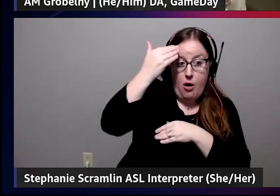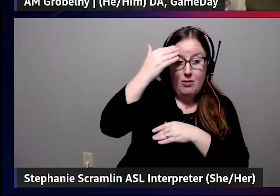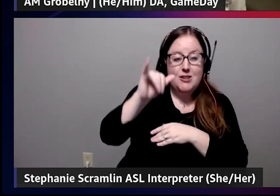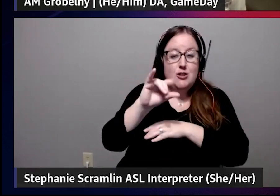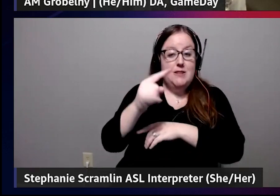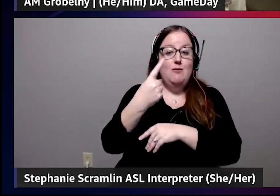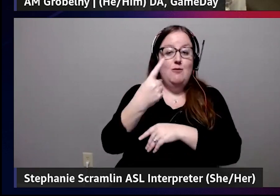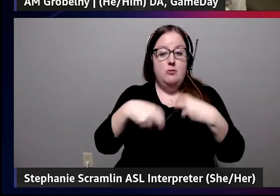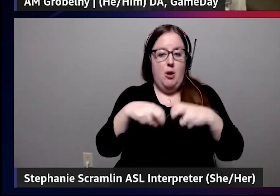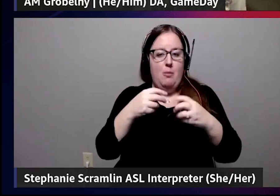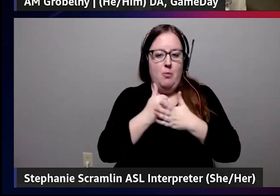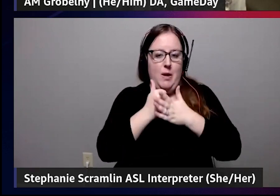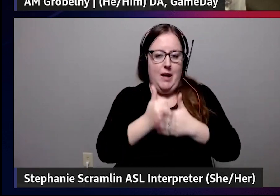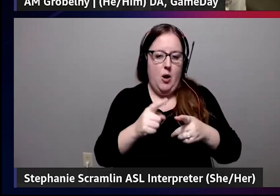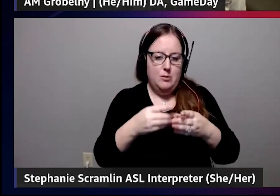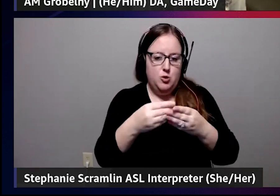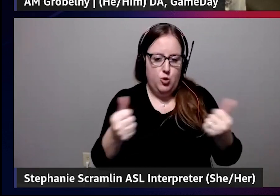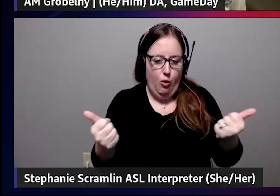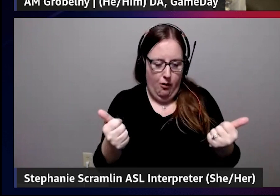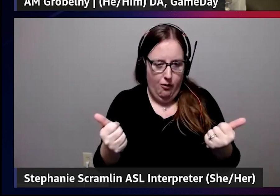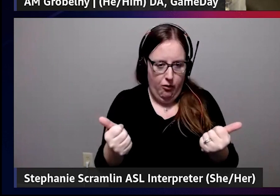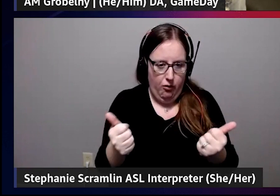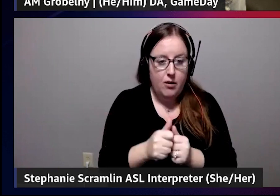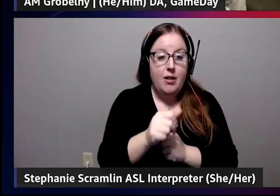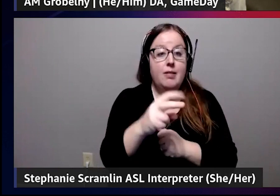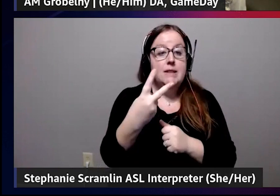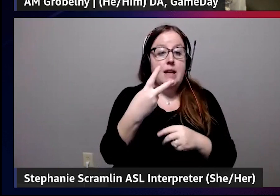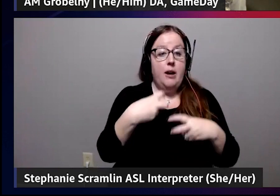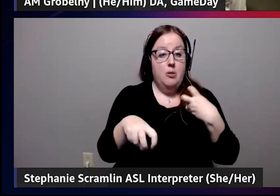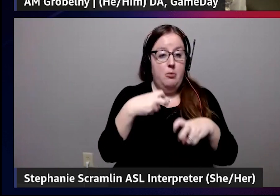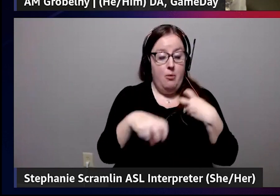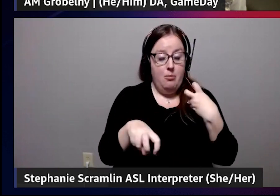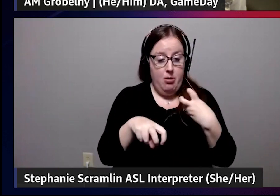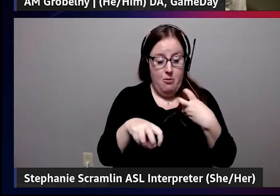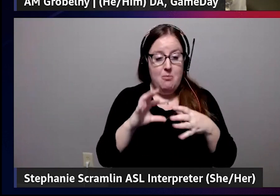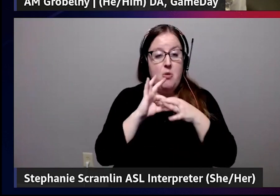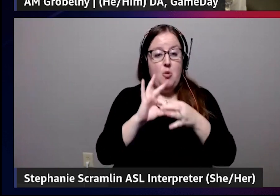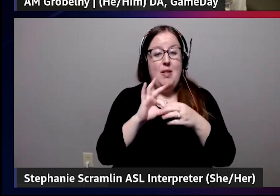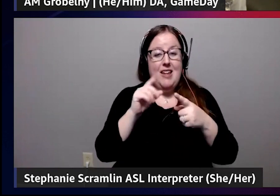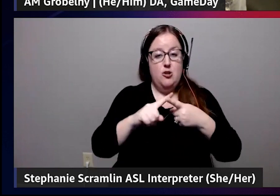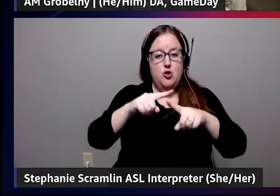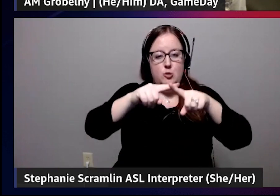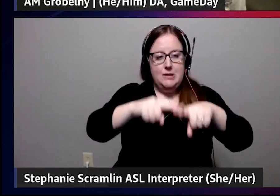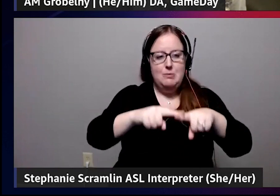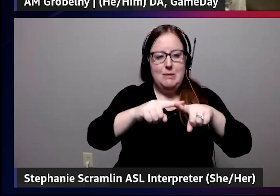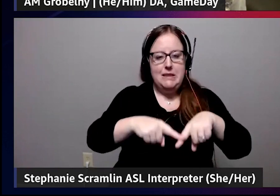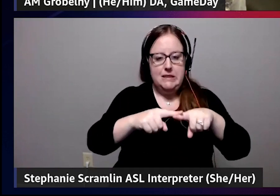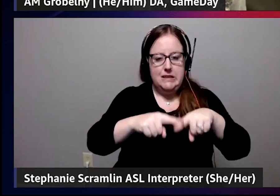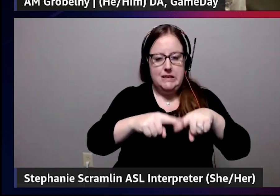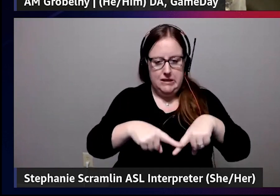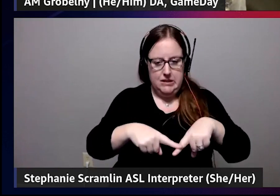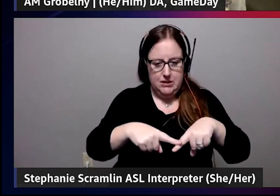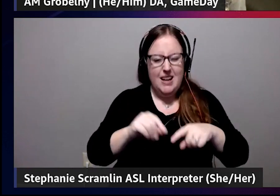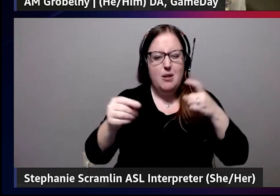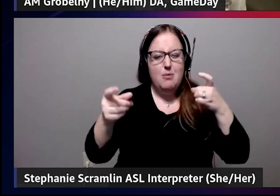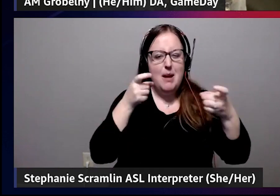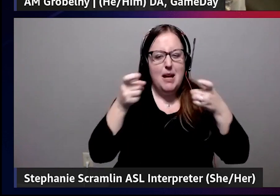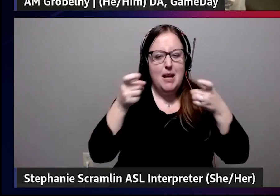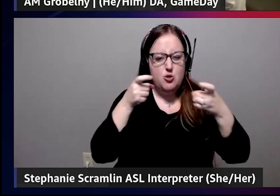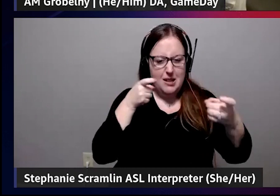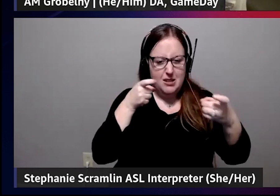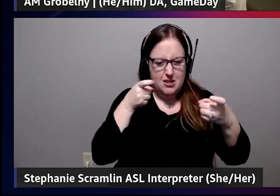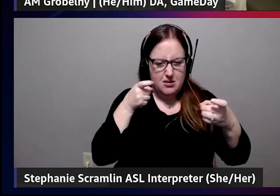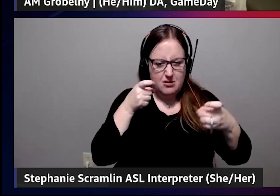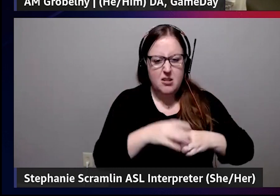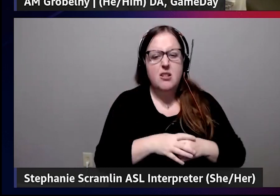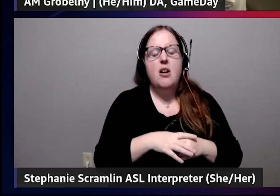we help solving. The second problem is around dependencies and management. So this is what Lineage